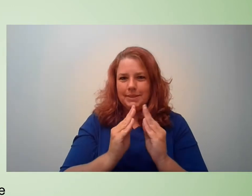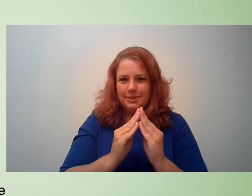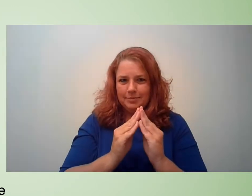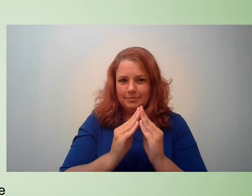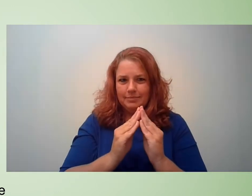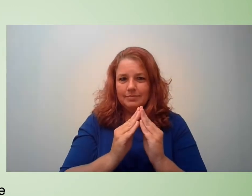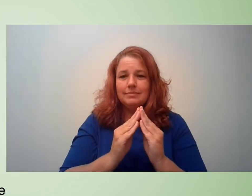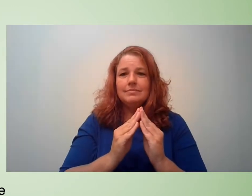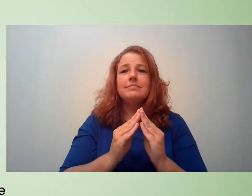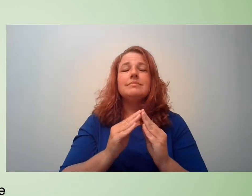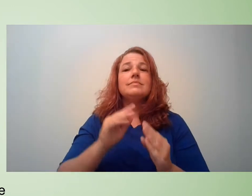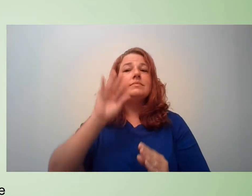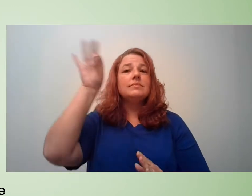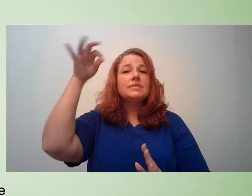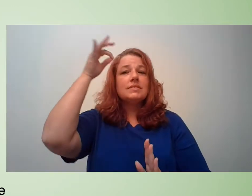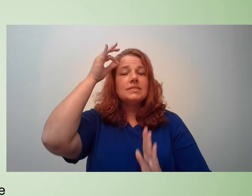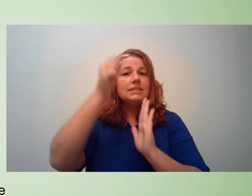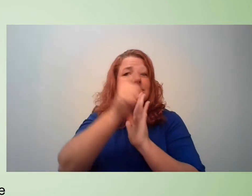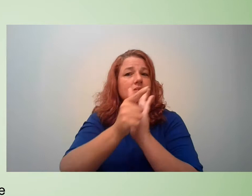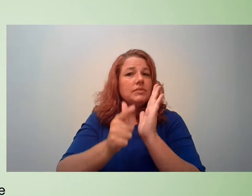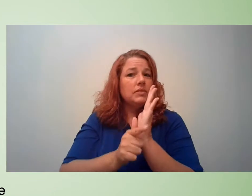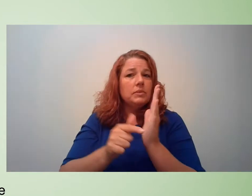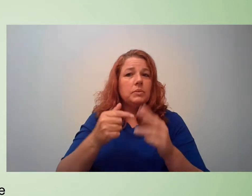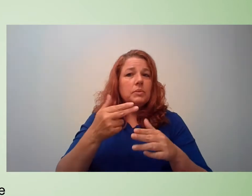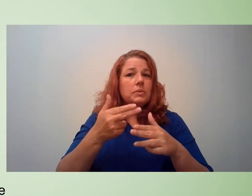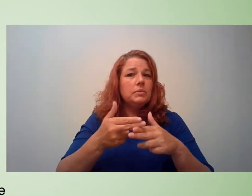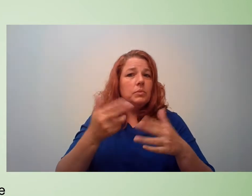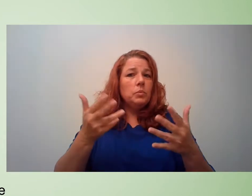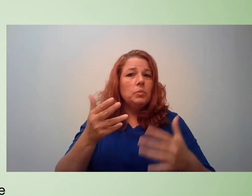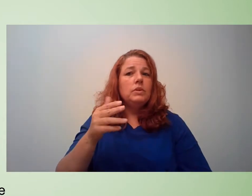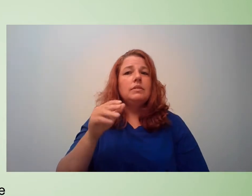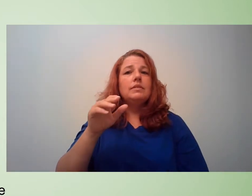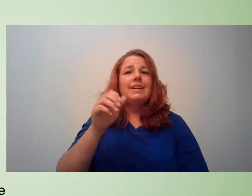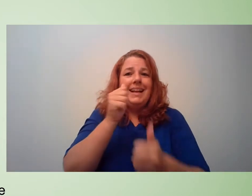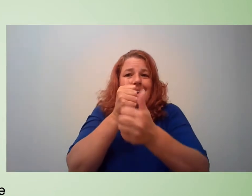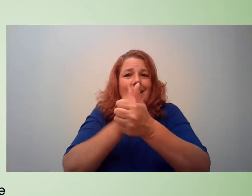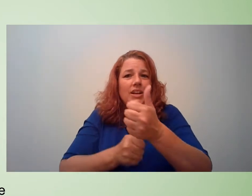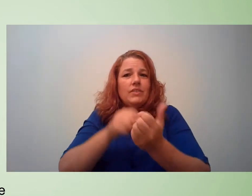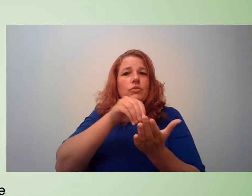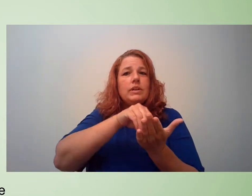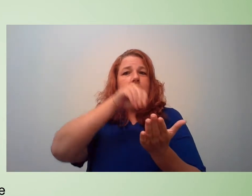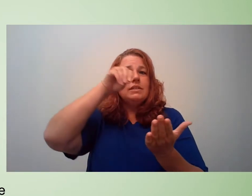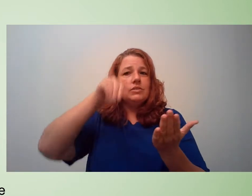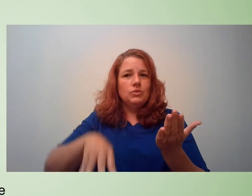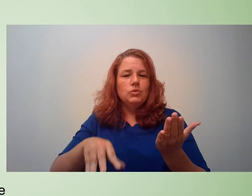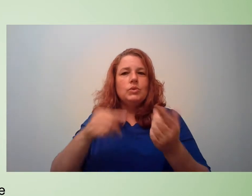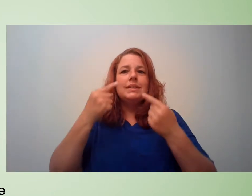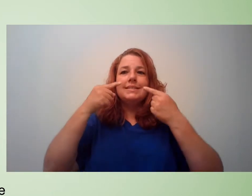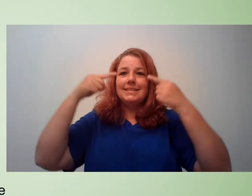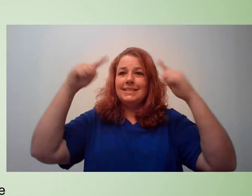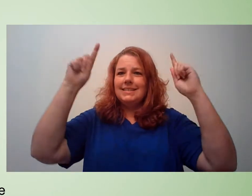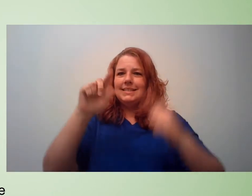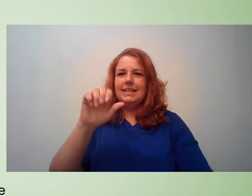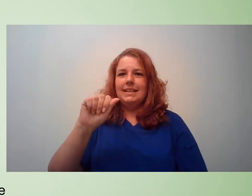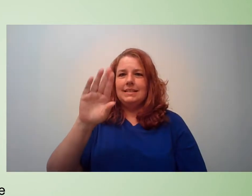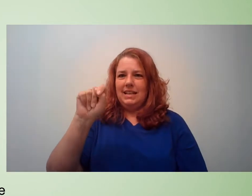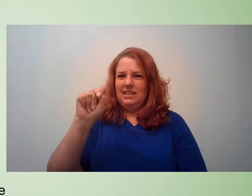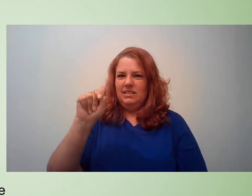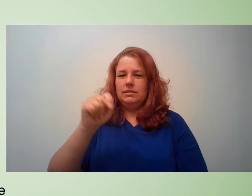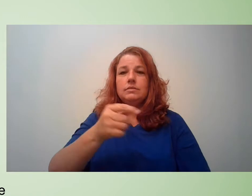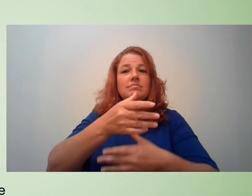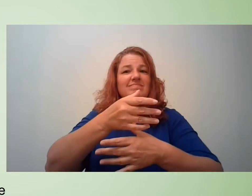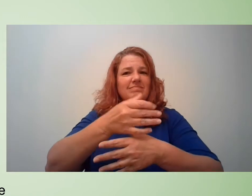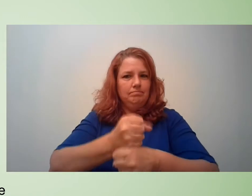ESSA, is a federal law that requires schools to hold this meeting every year to inform families about Title I requirements,